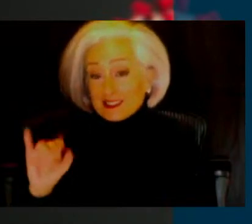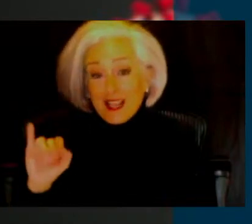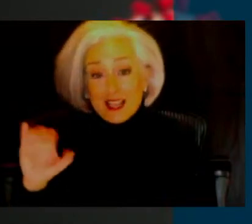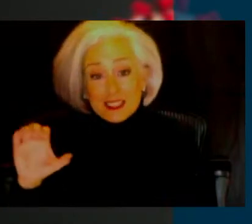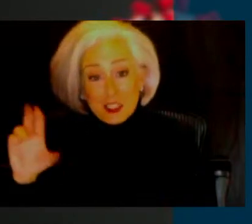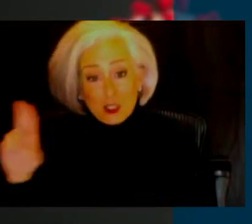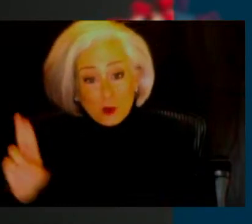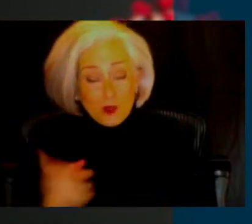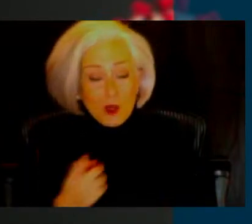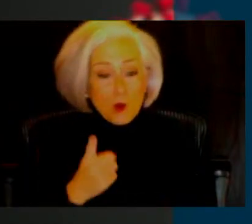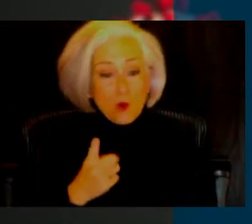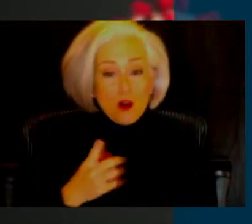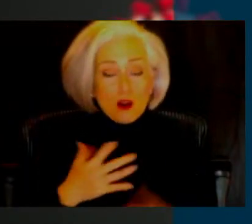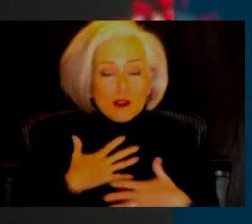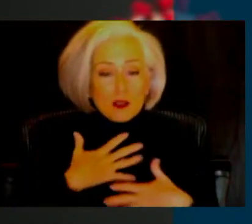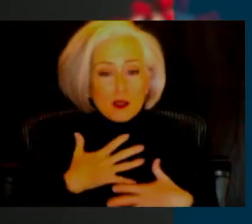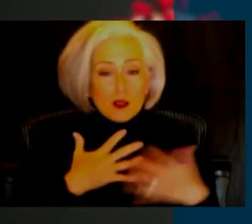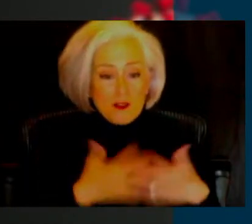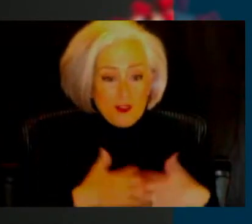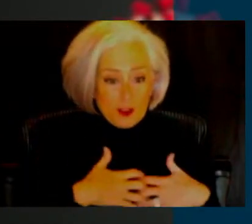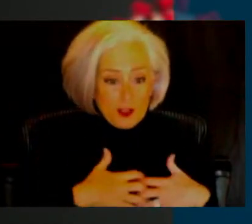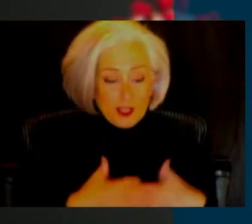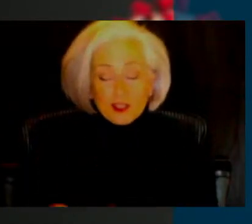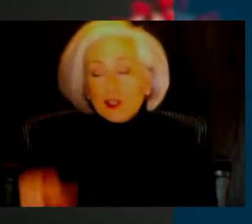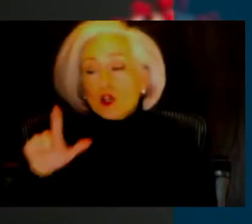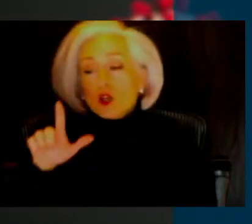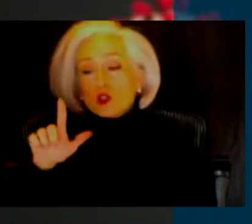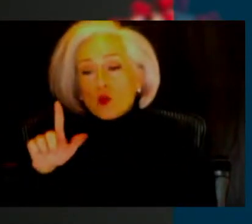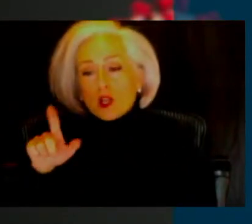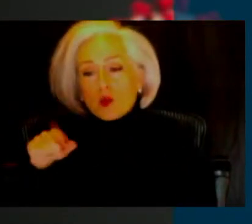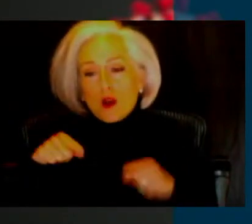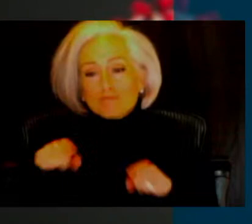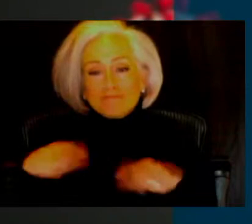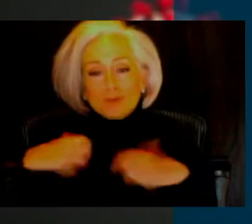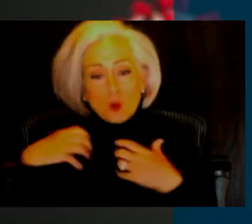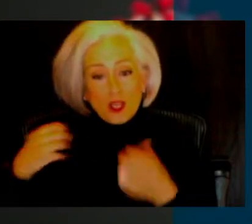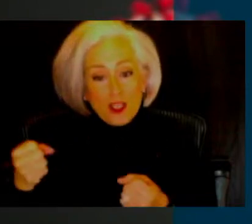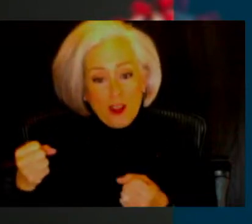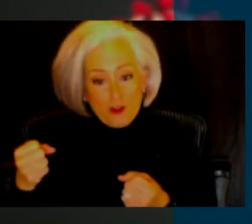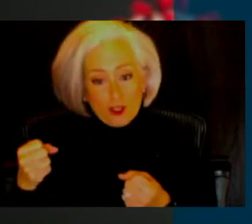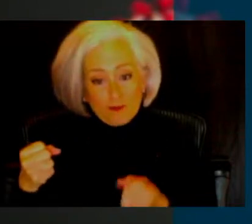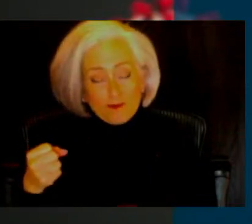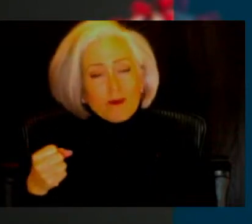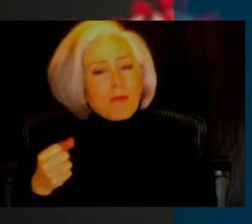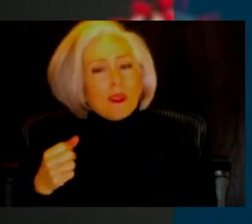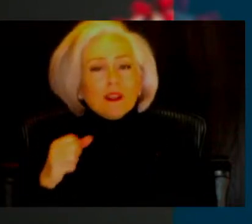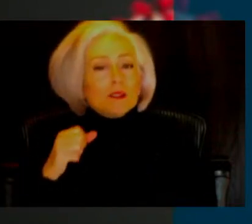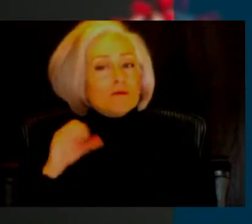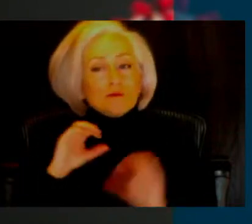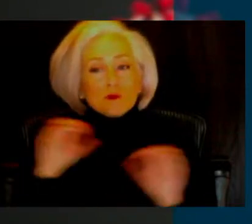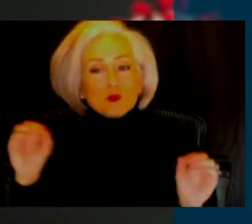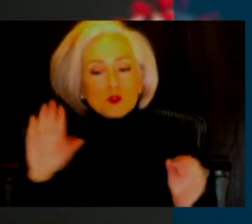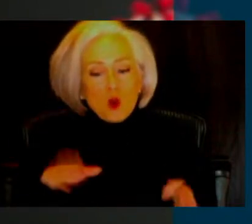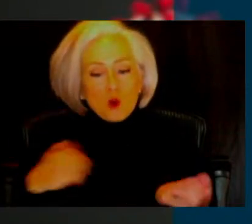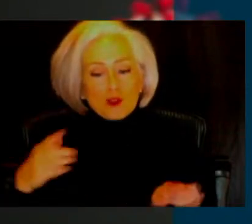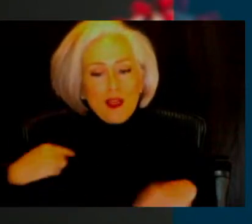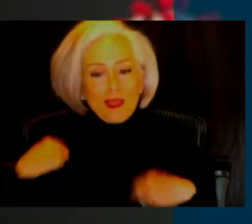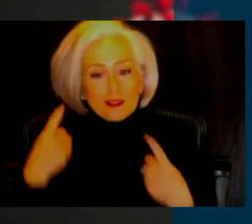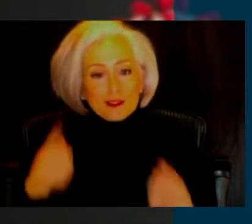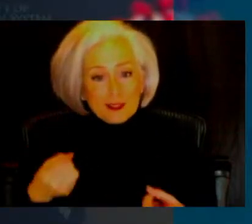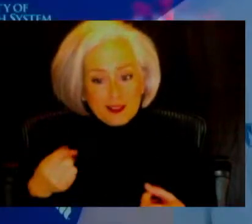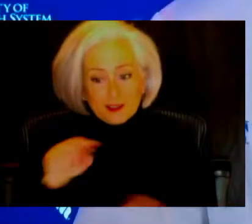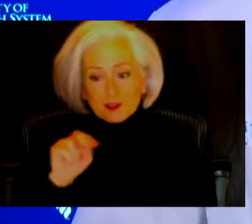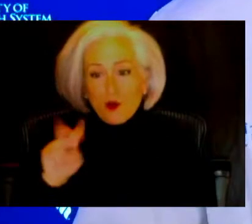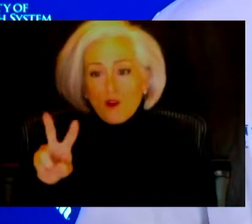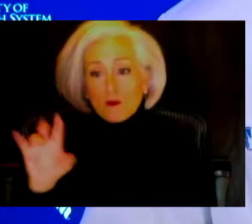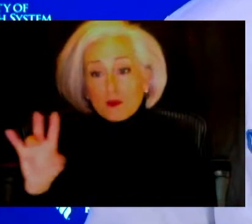21 additional patients meeting that recovery criteria. I would say, though, that we haven't had a death since the 7th, which is a very good thing. And